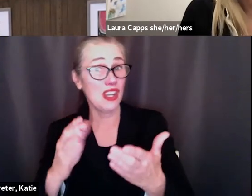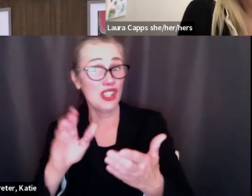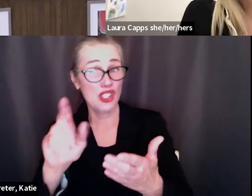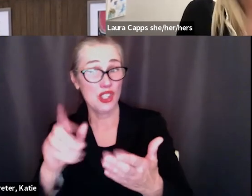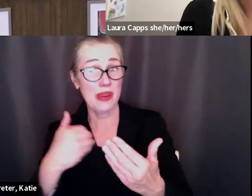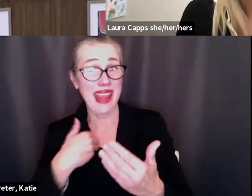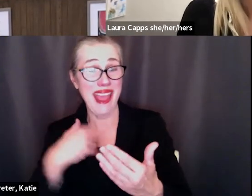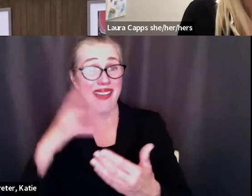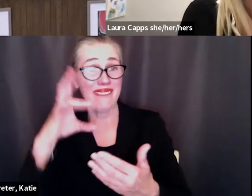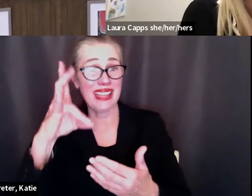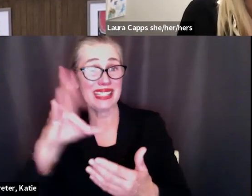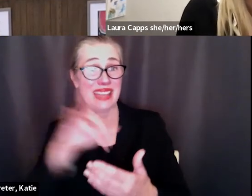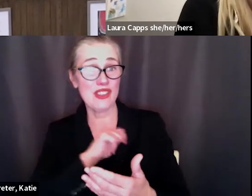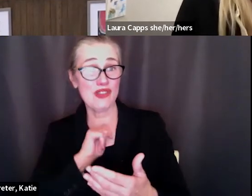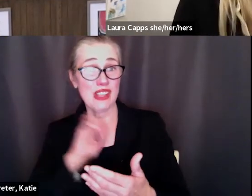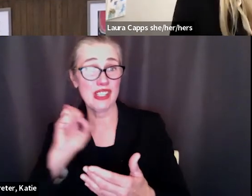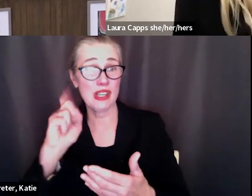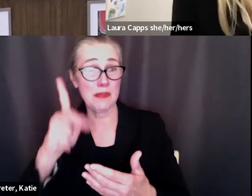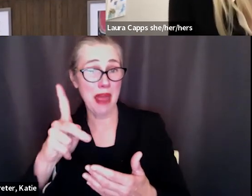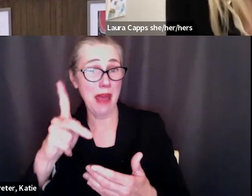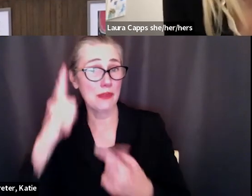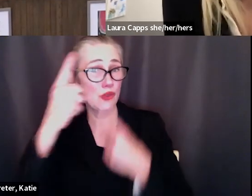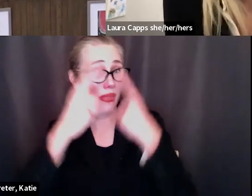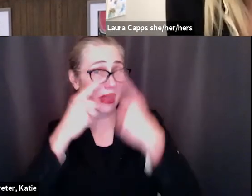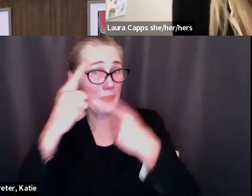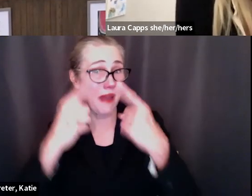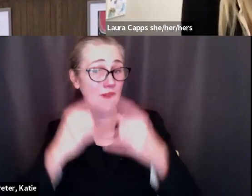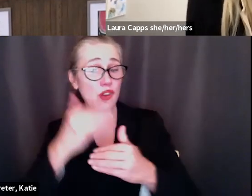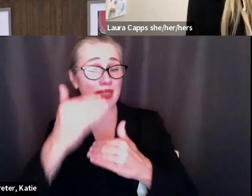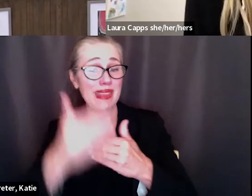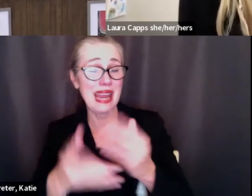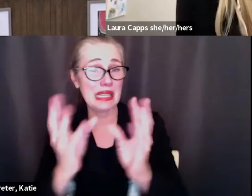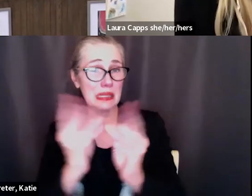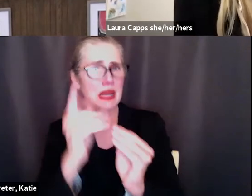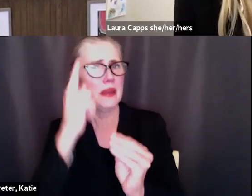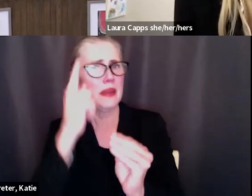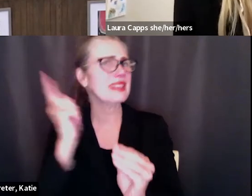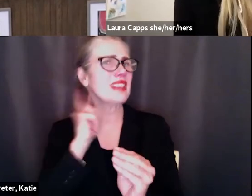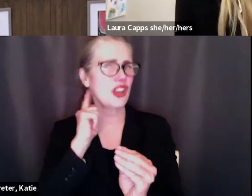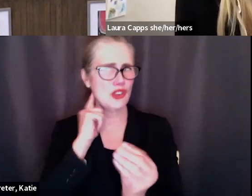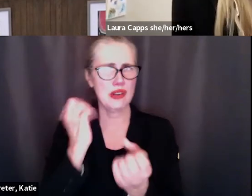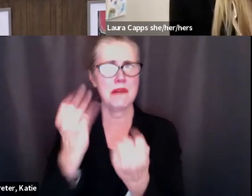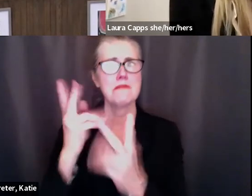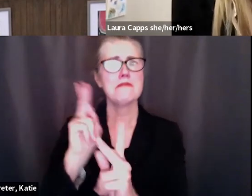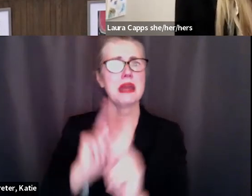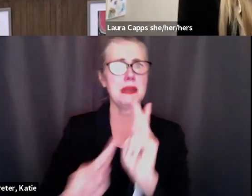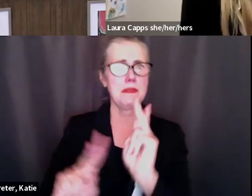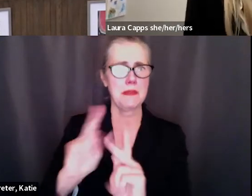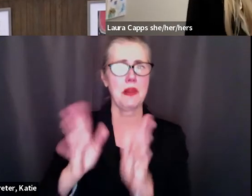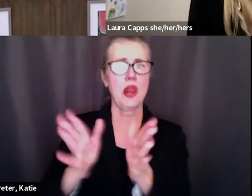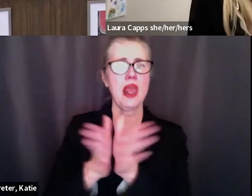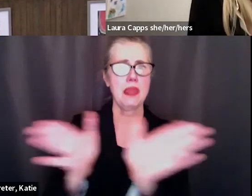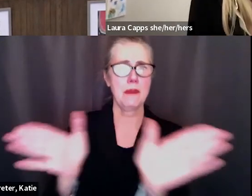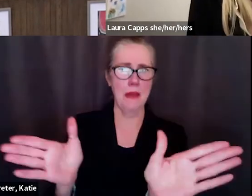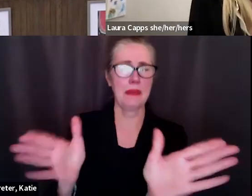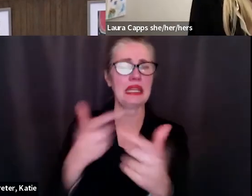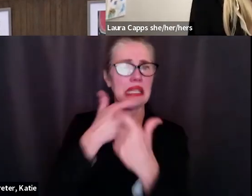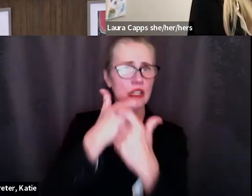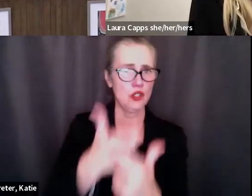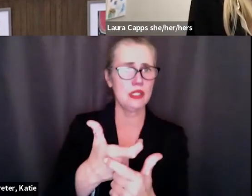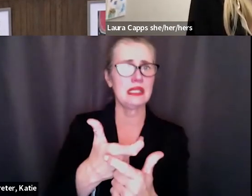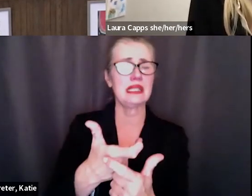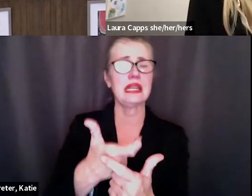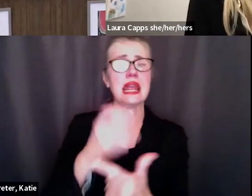meeting just because i know a lot of the public also expressed their interest in a 7 trustee map so i'm just